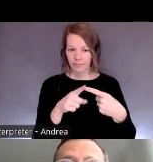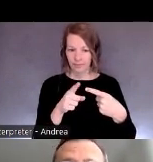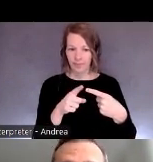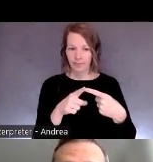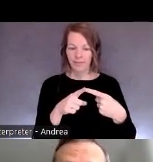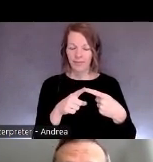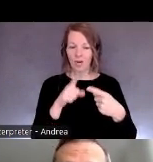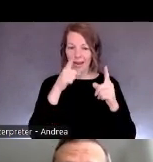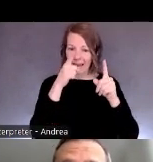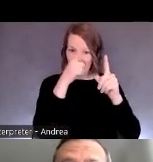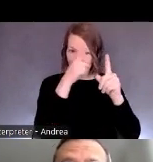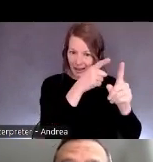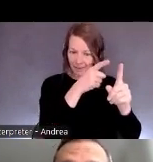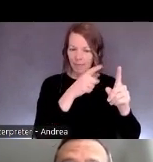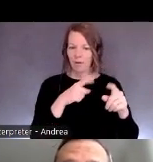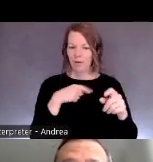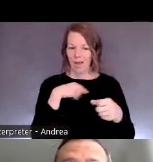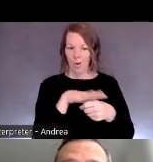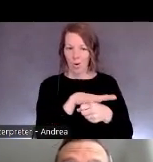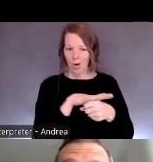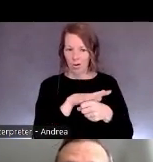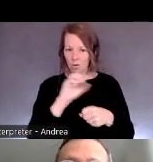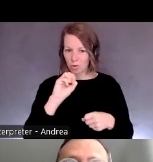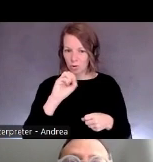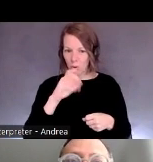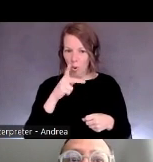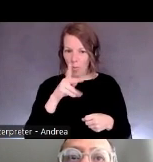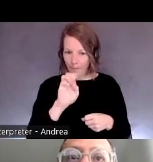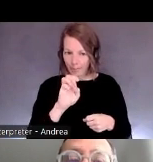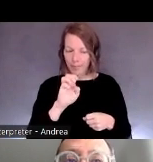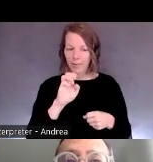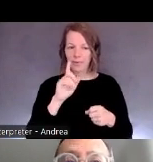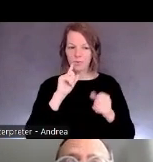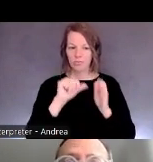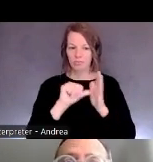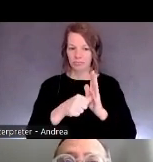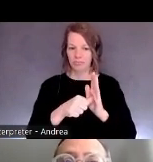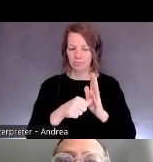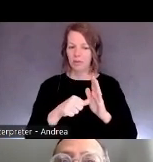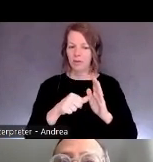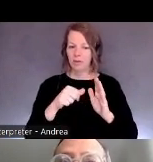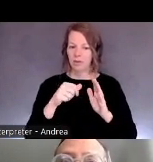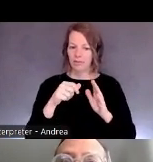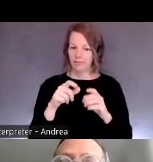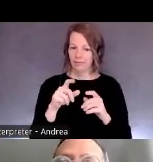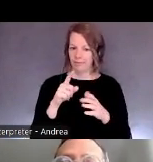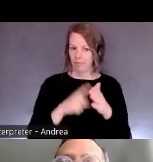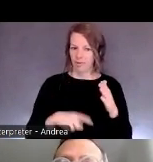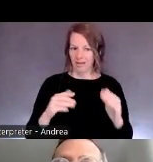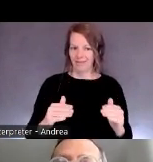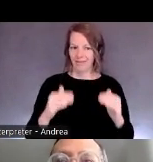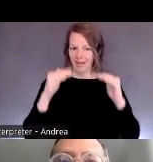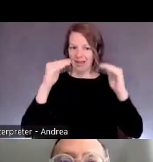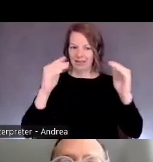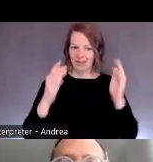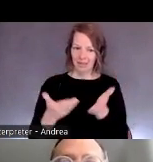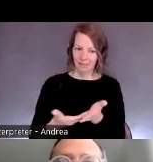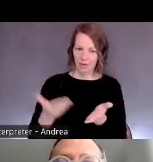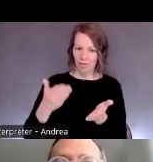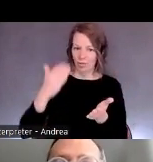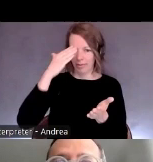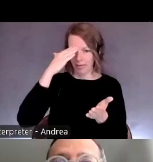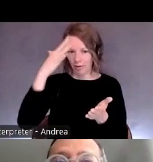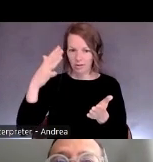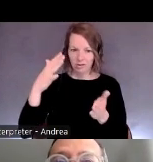AERJ, that highlights the interest on advancing the empirical, theoretical, and